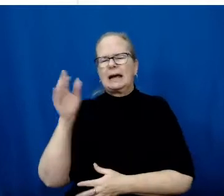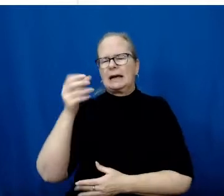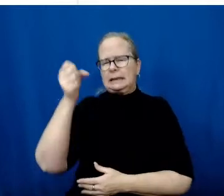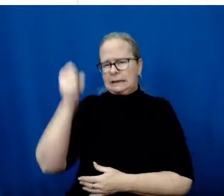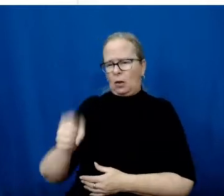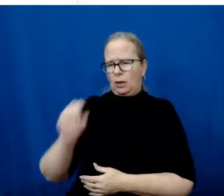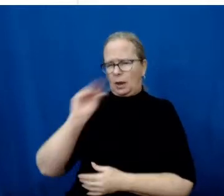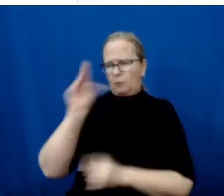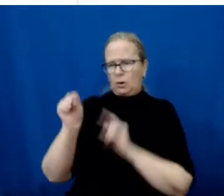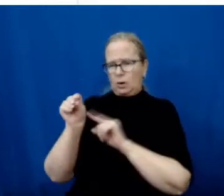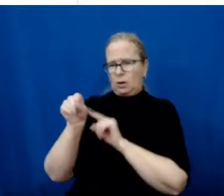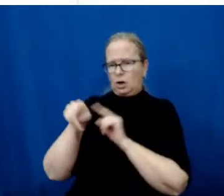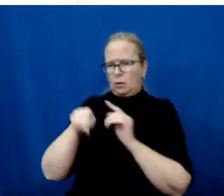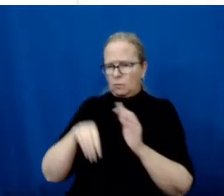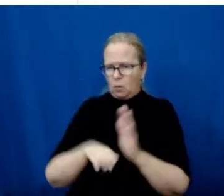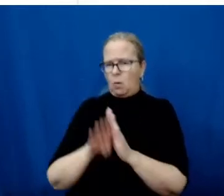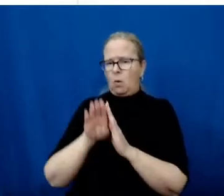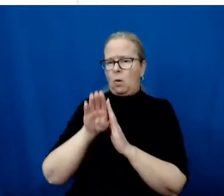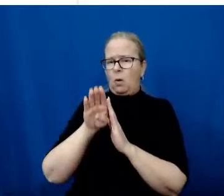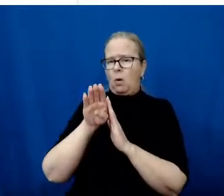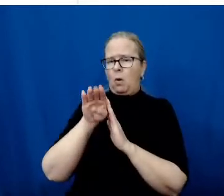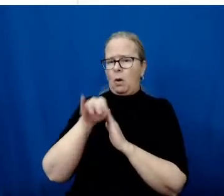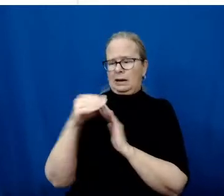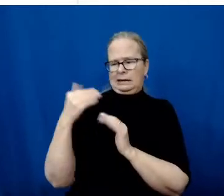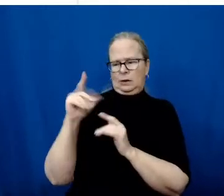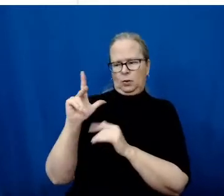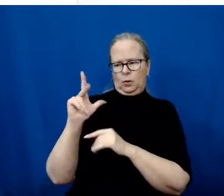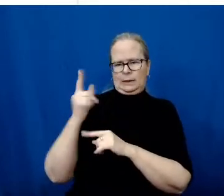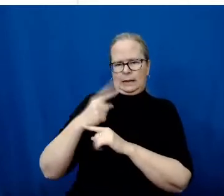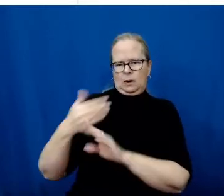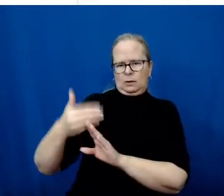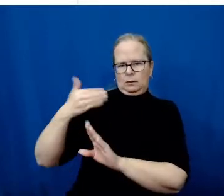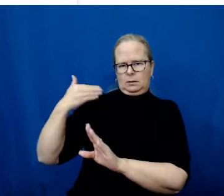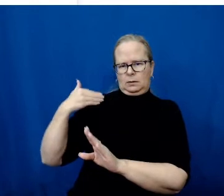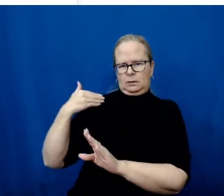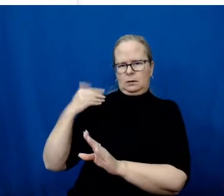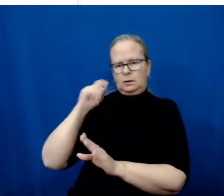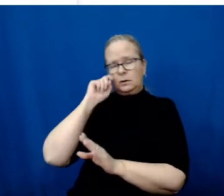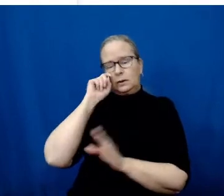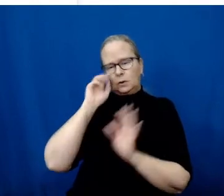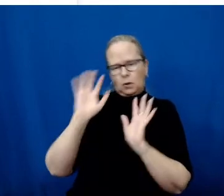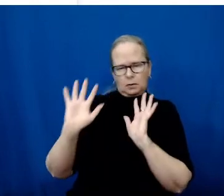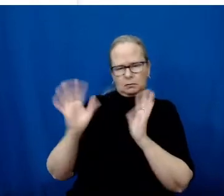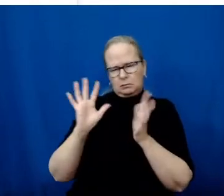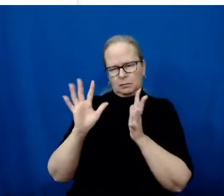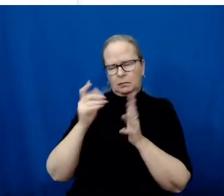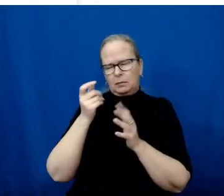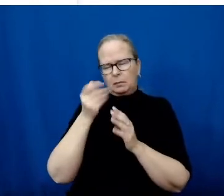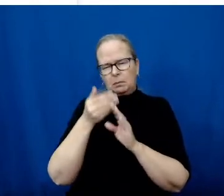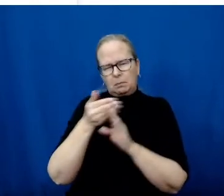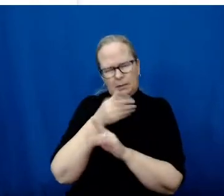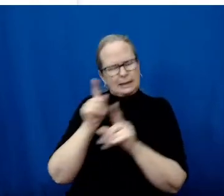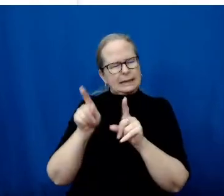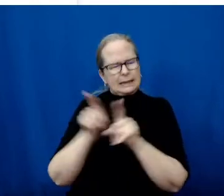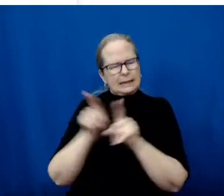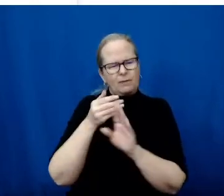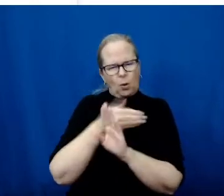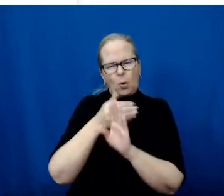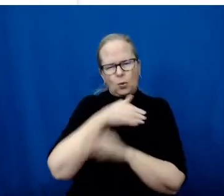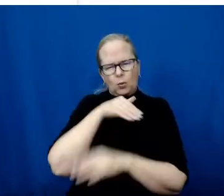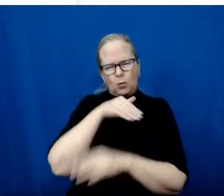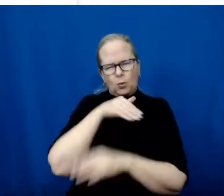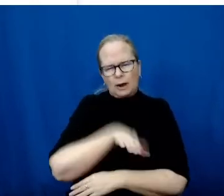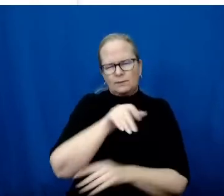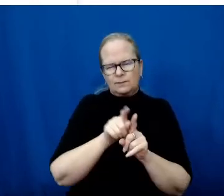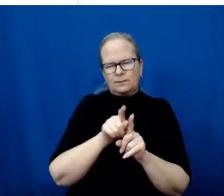So that would be consistent with previous waves if that is indeed the peak. The United Kingdom peaked out its cases on January 6th.